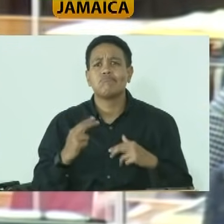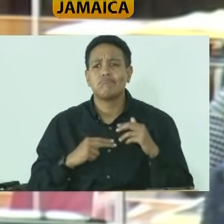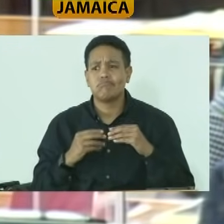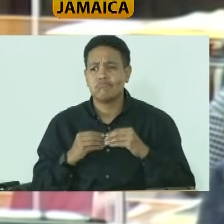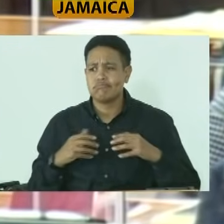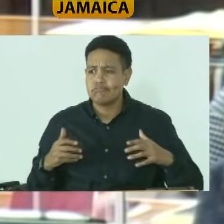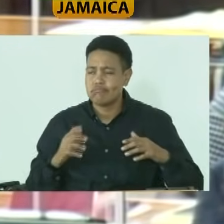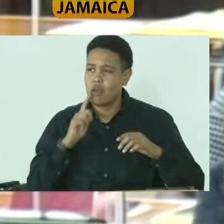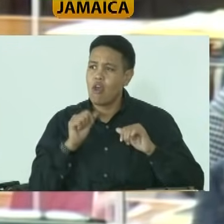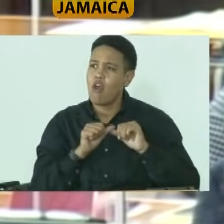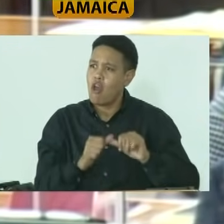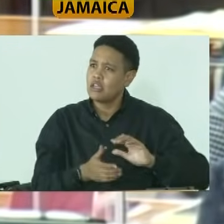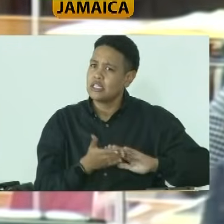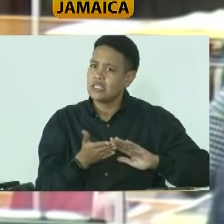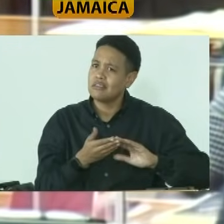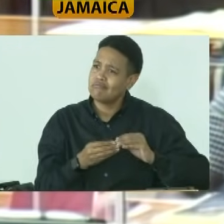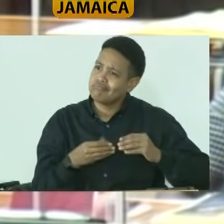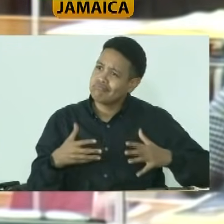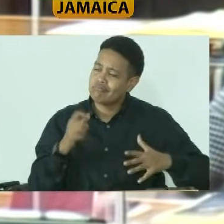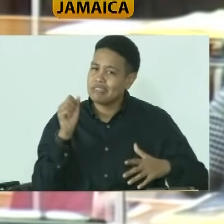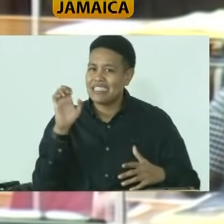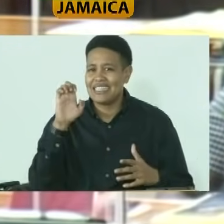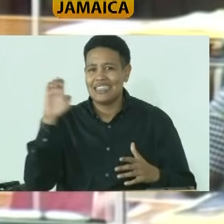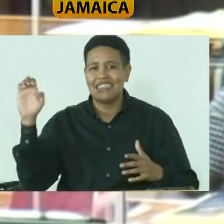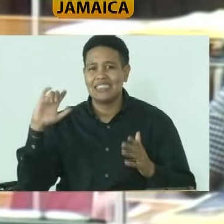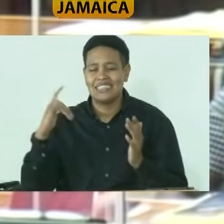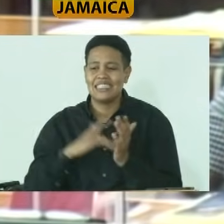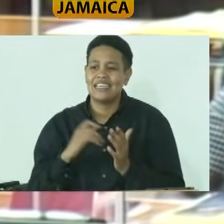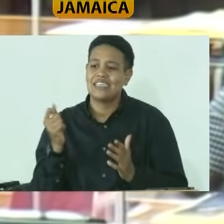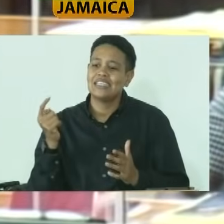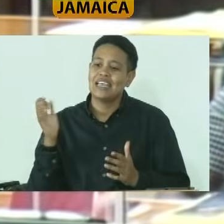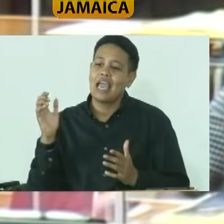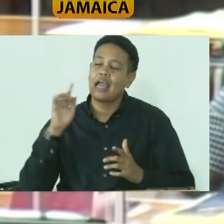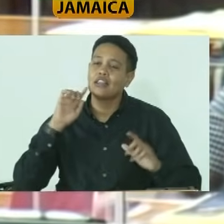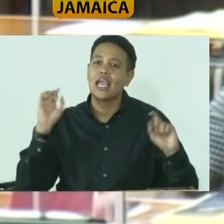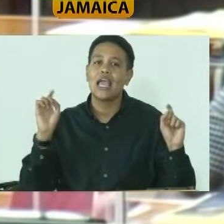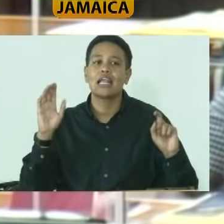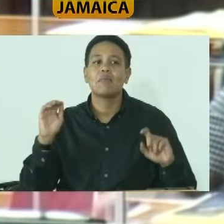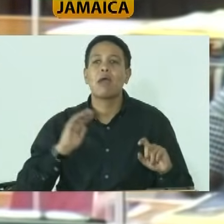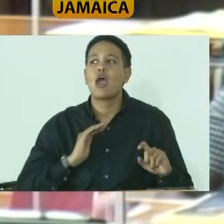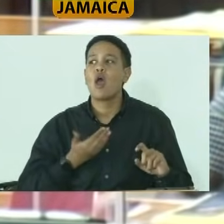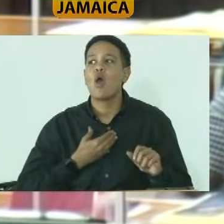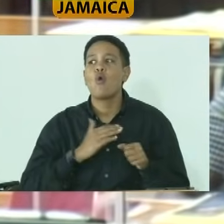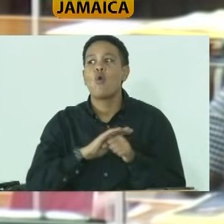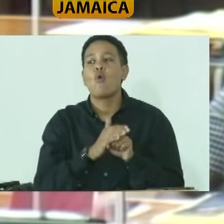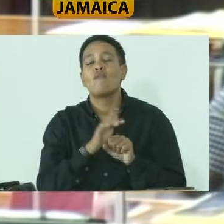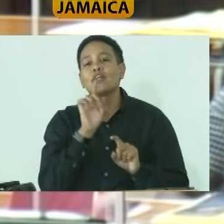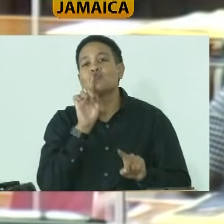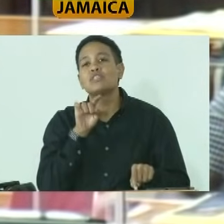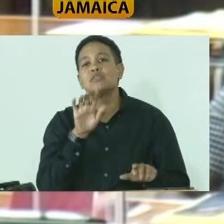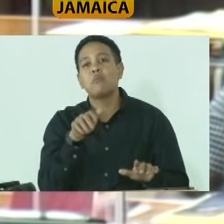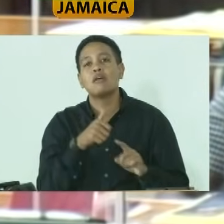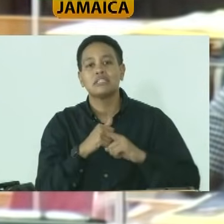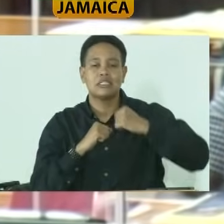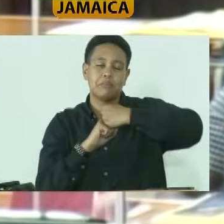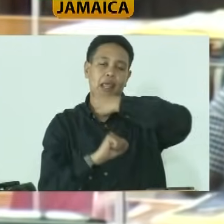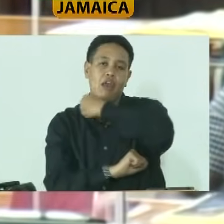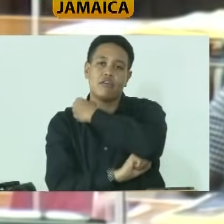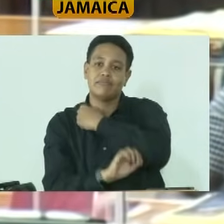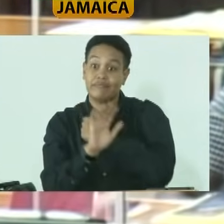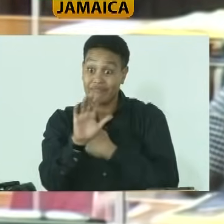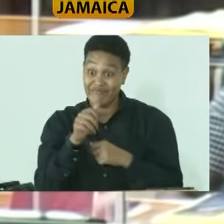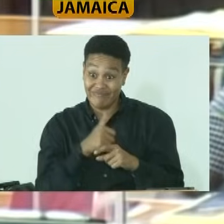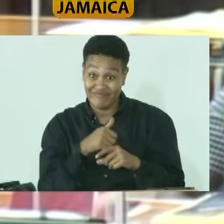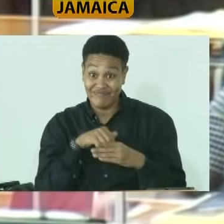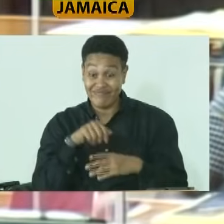or continue to build East Central St. Catherine is headed by our COVID response pillar.